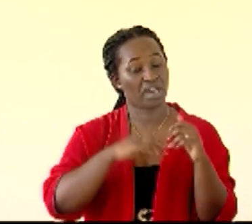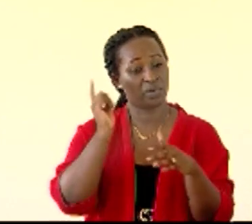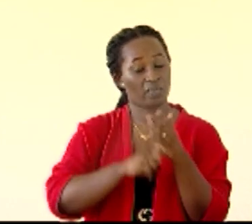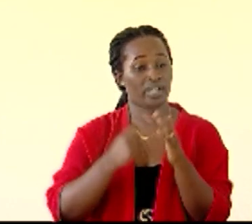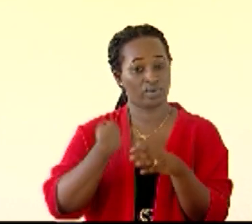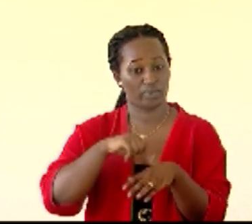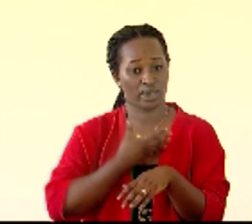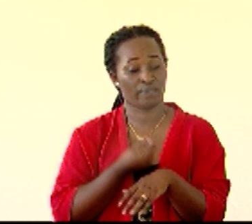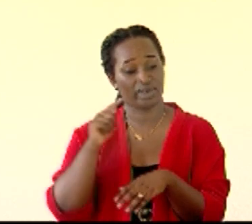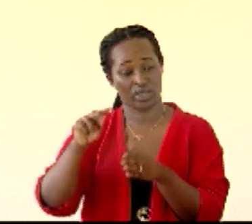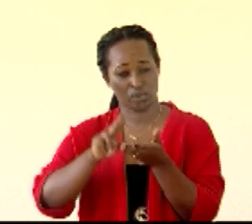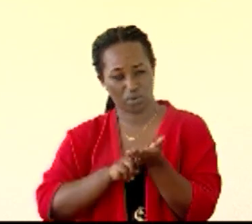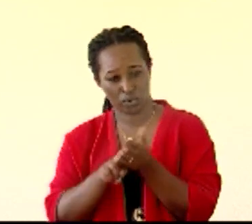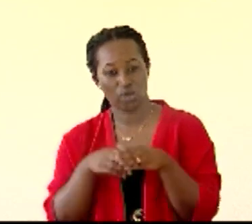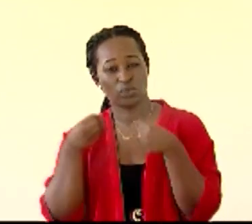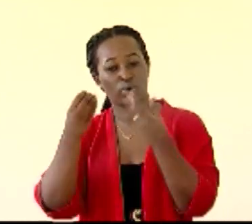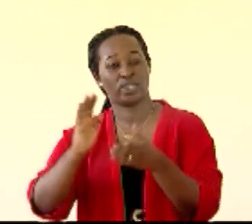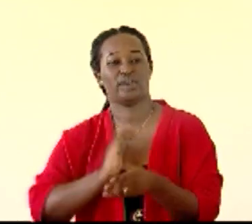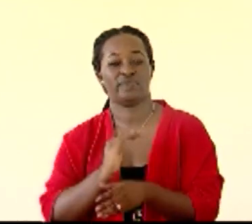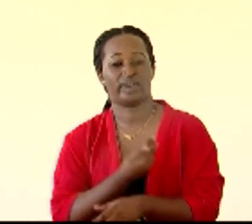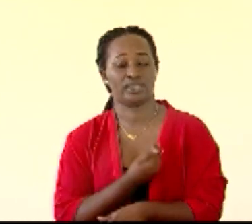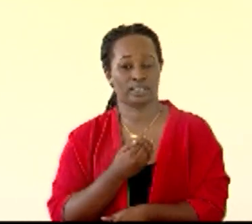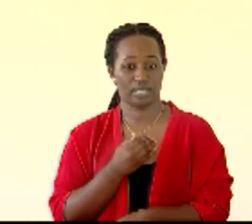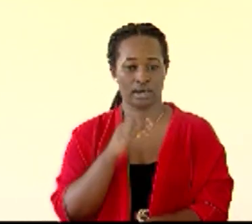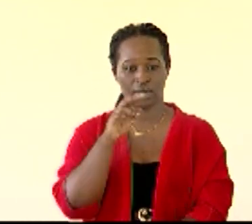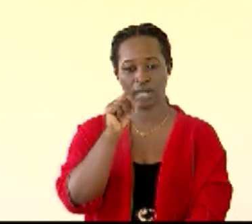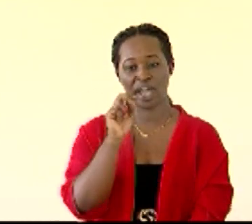actually used to give us our NADP,